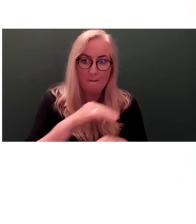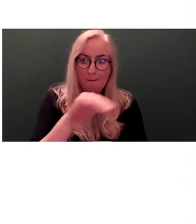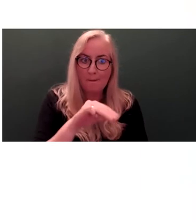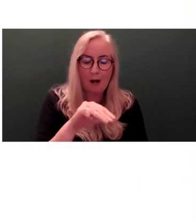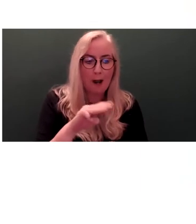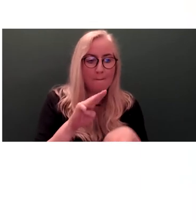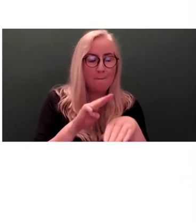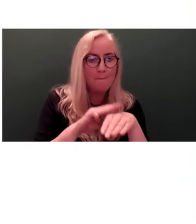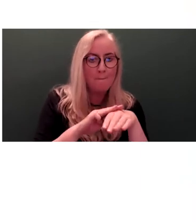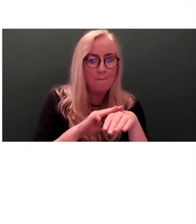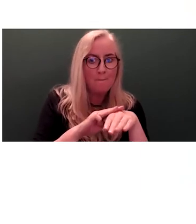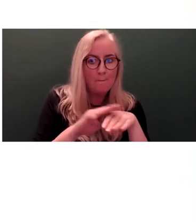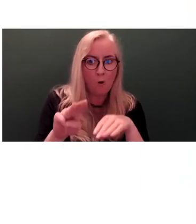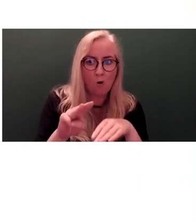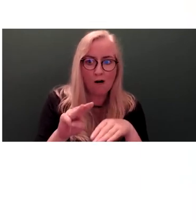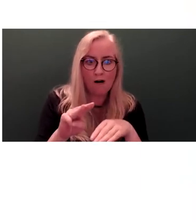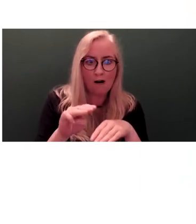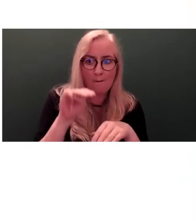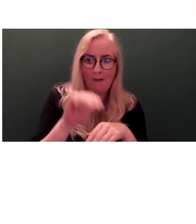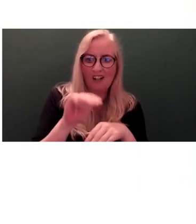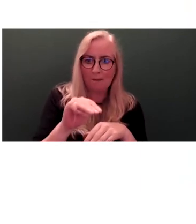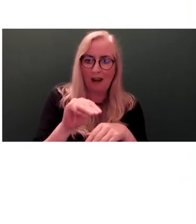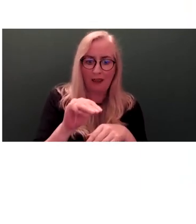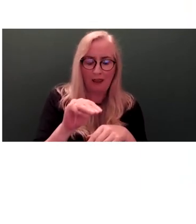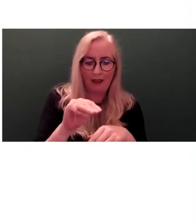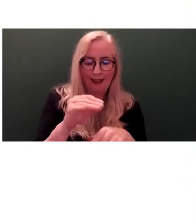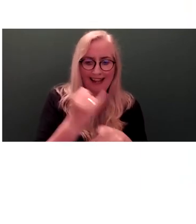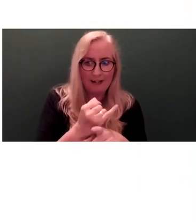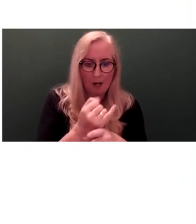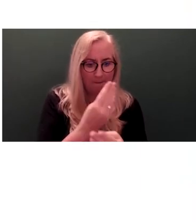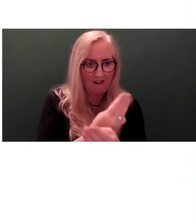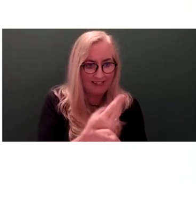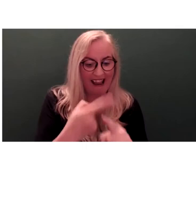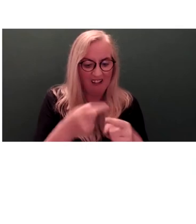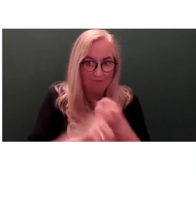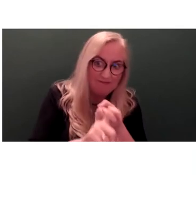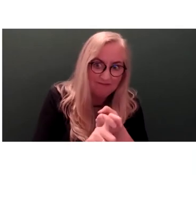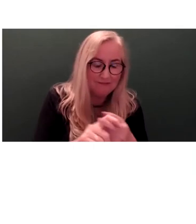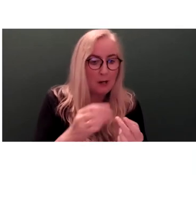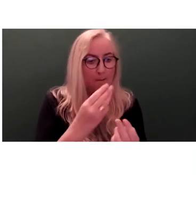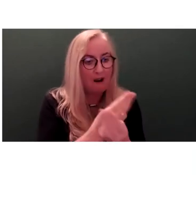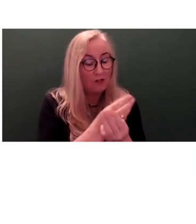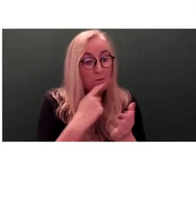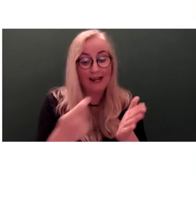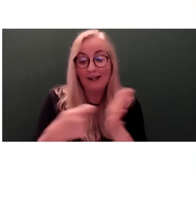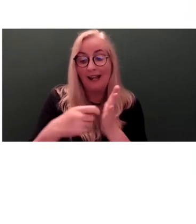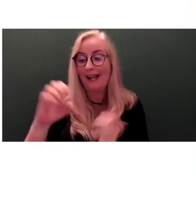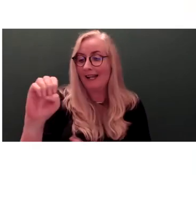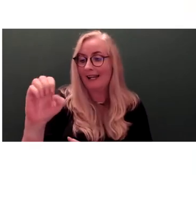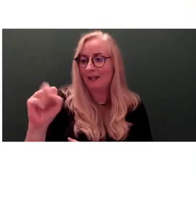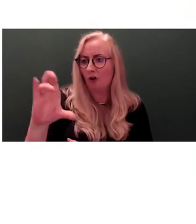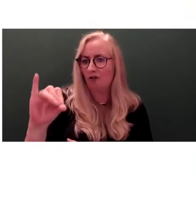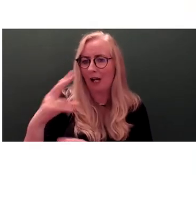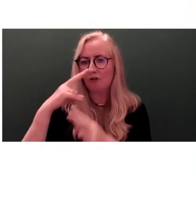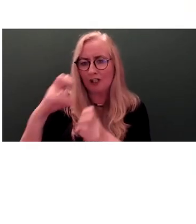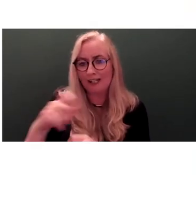be in poverty, they're more likely to be stuck in poverty. Okay, so additional ESRI research over time has shown that